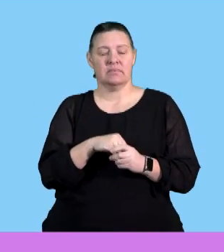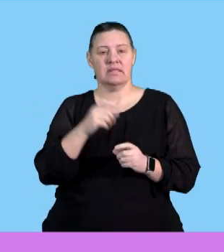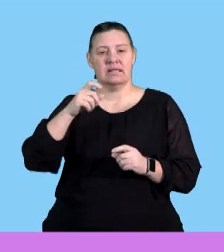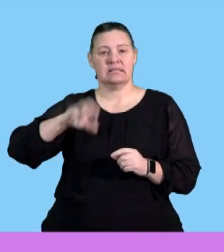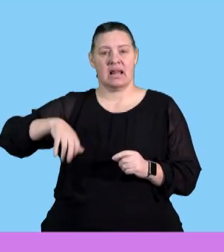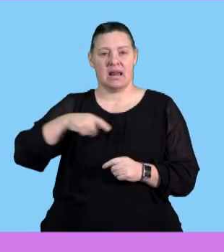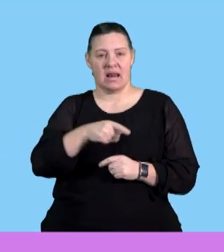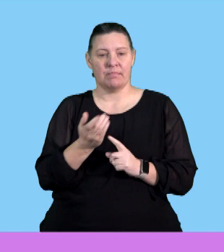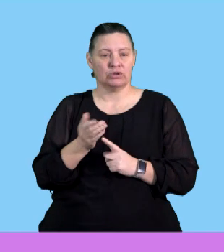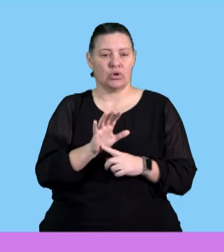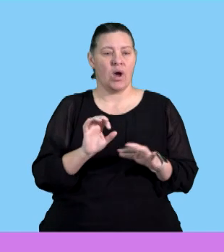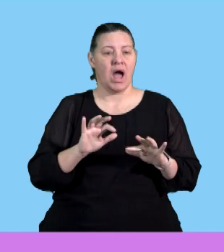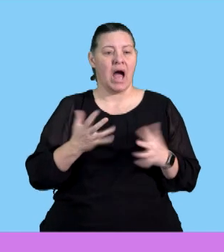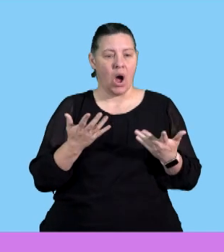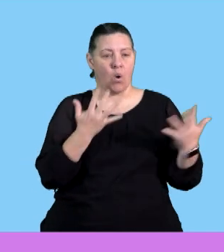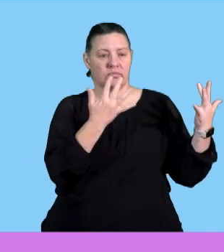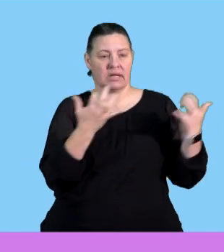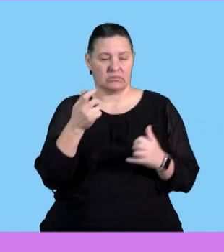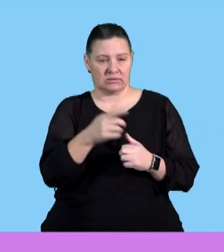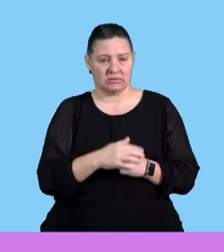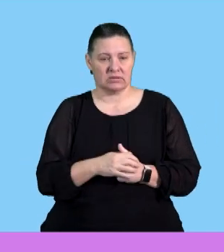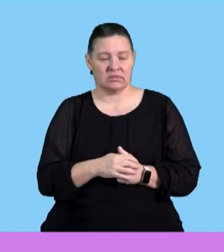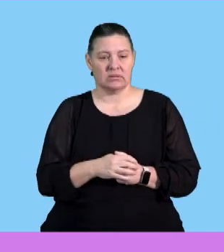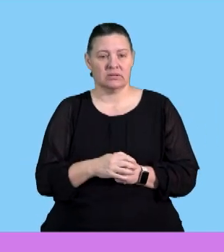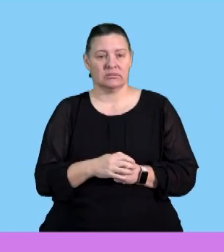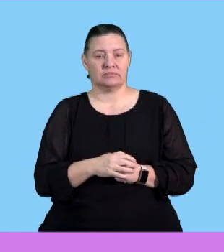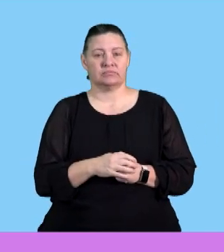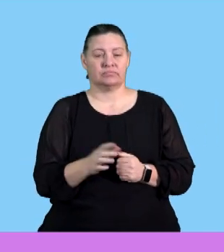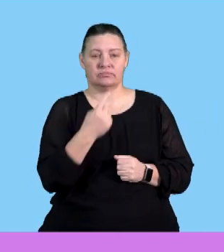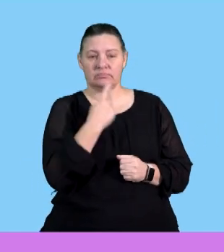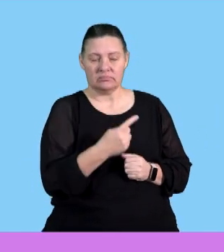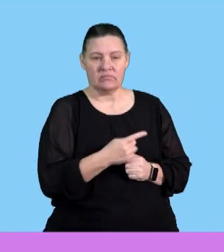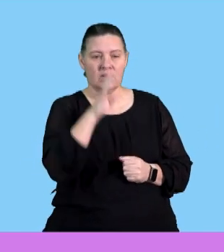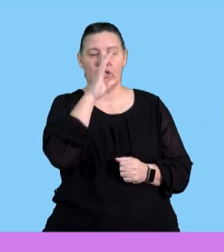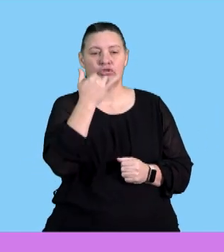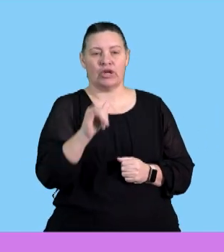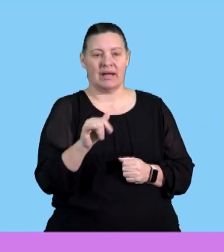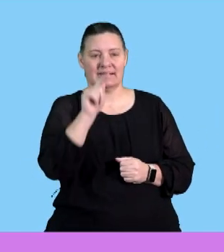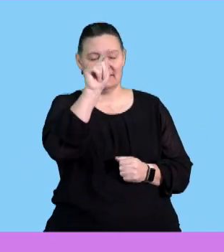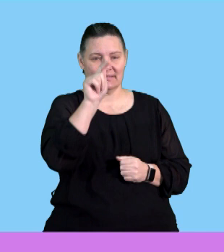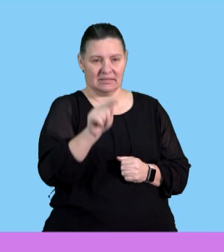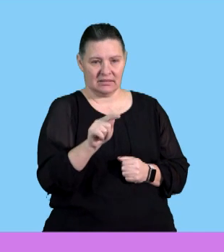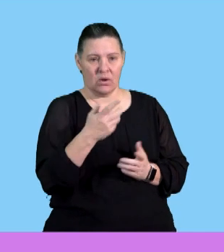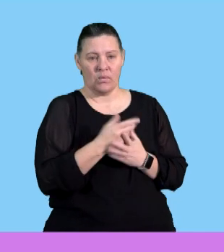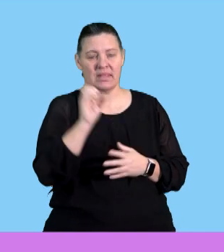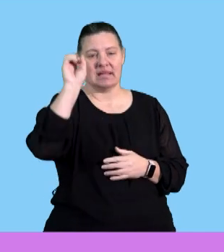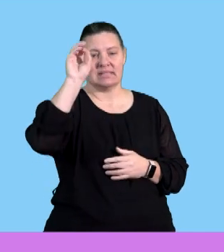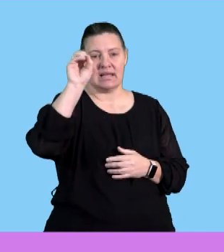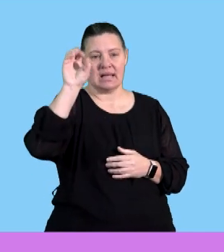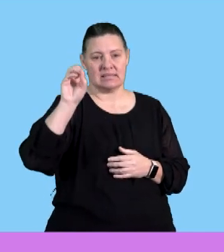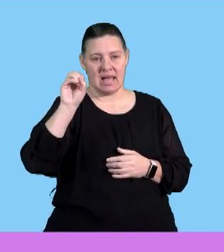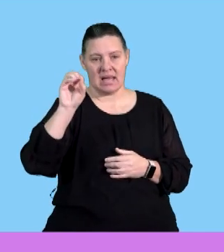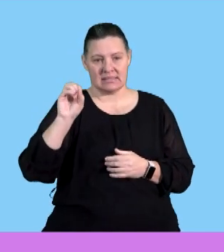till slip. We just need to show how it was calculated. So now remember we've said we are only checking those items with an